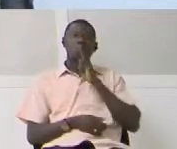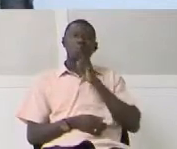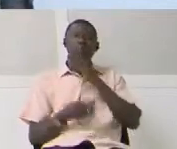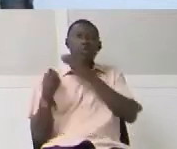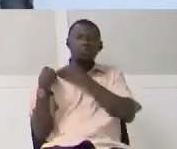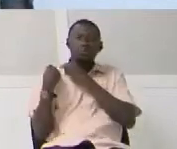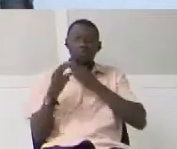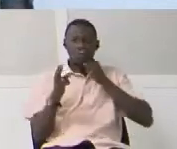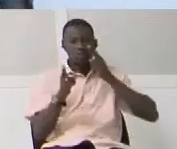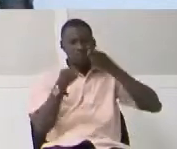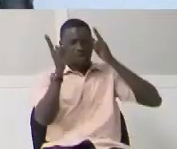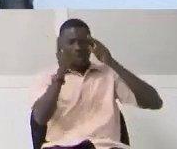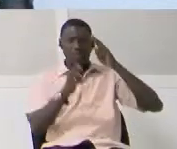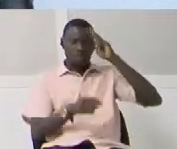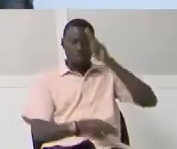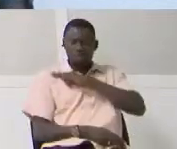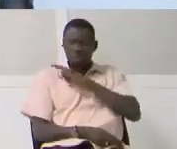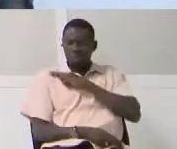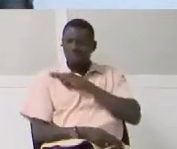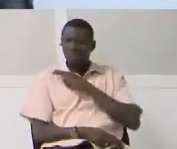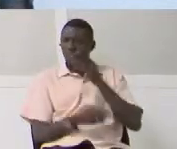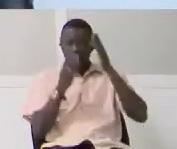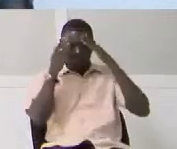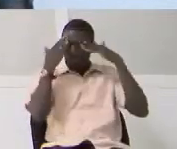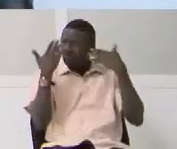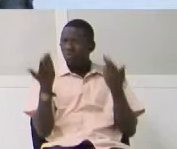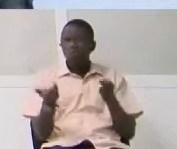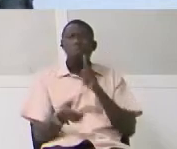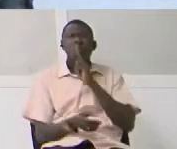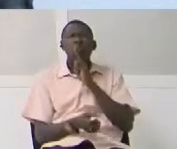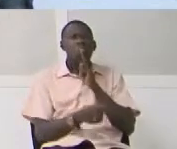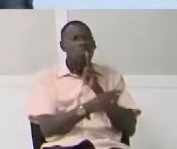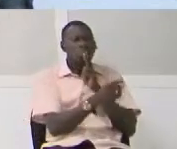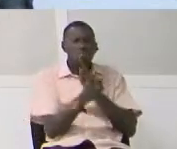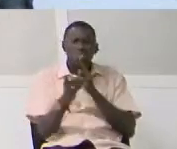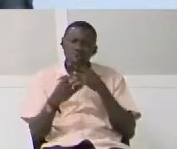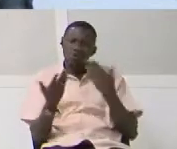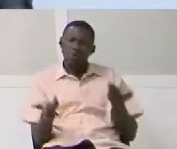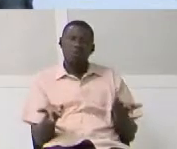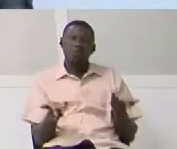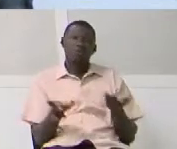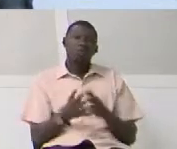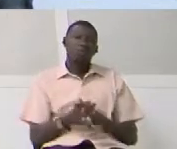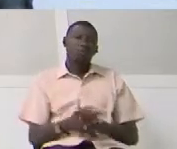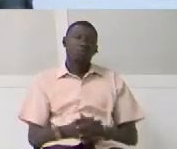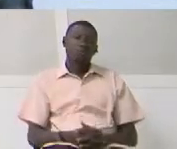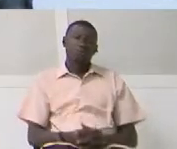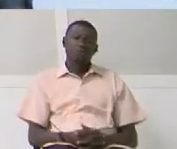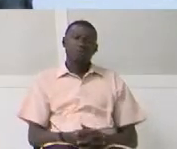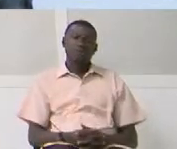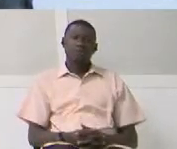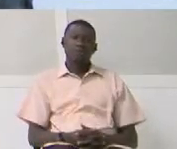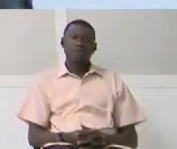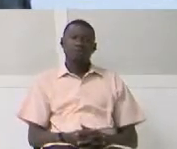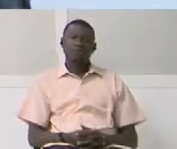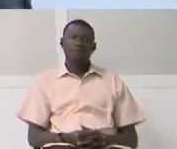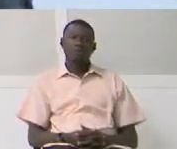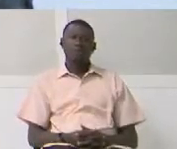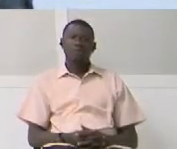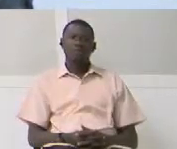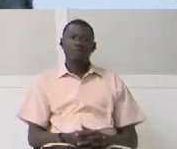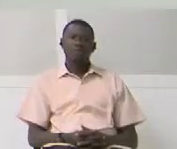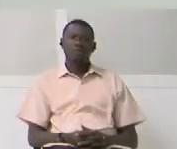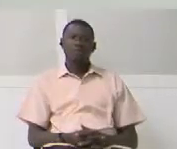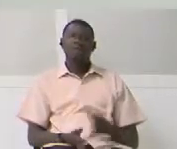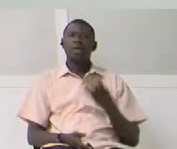They came to visit the boy and also to apologize. But up to date, we do not know who shot the boy.